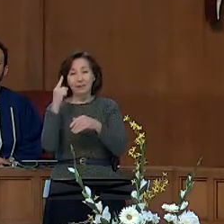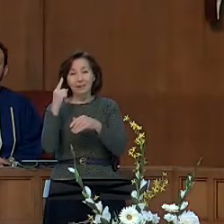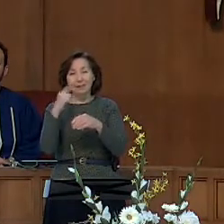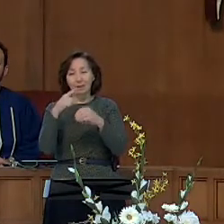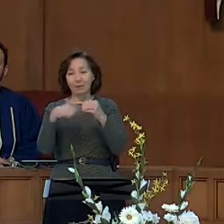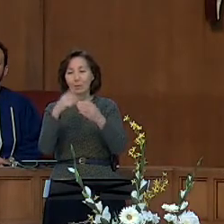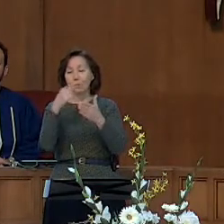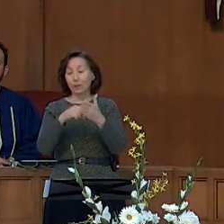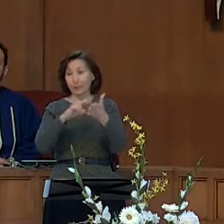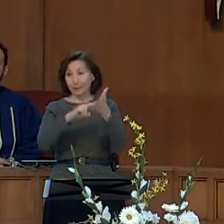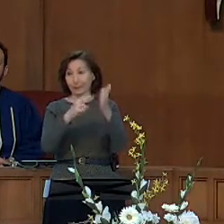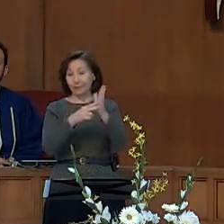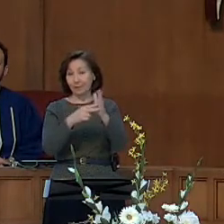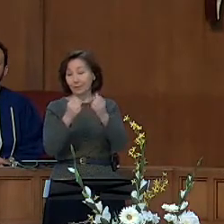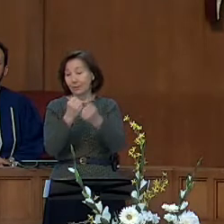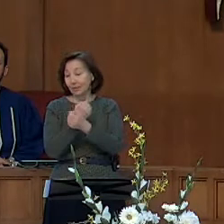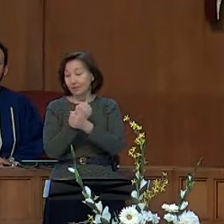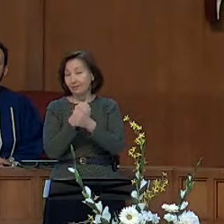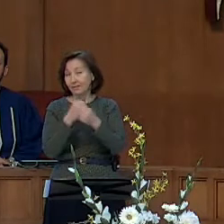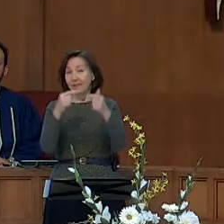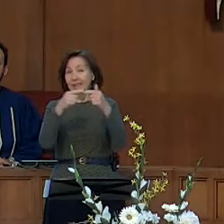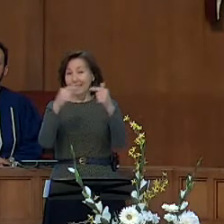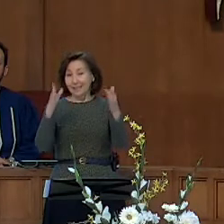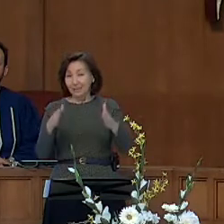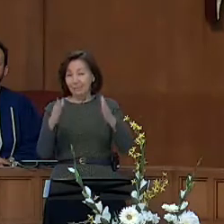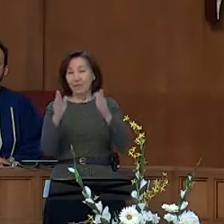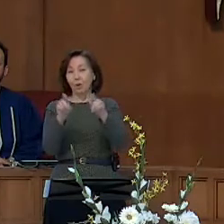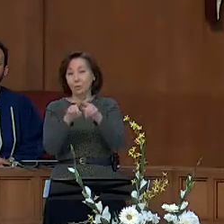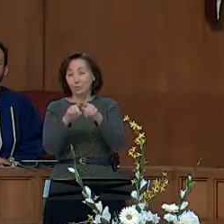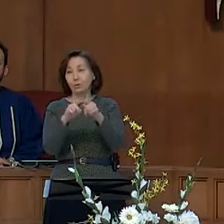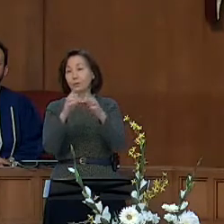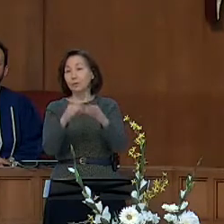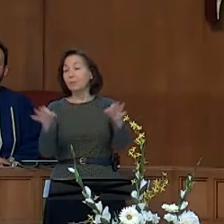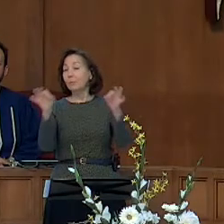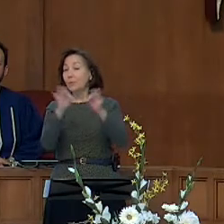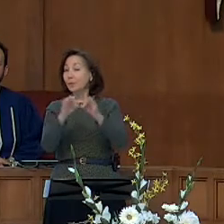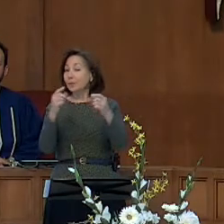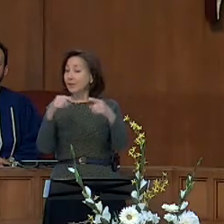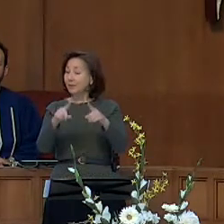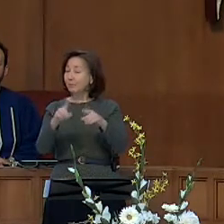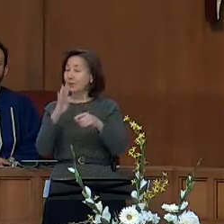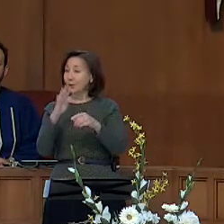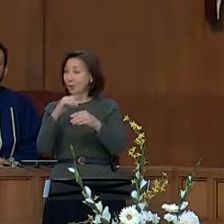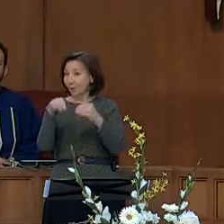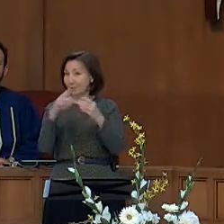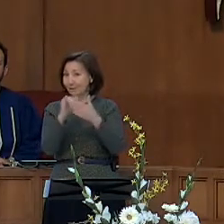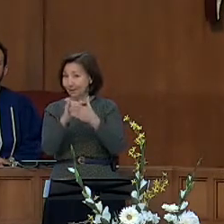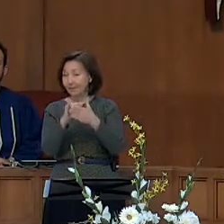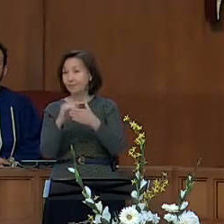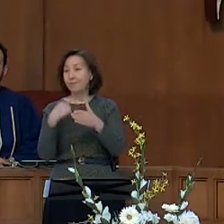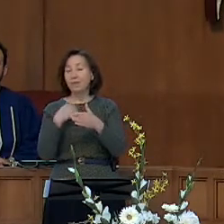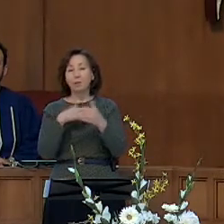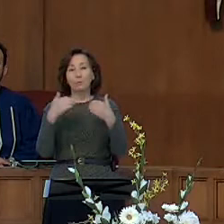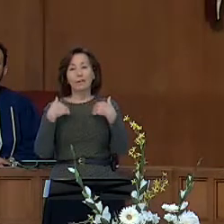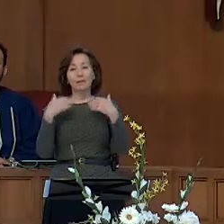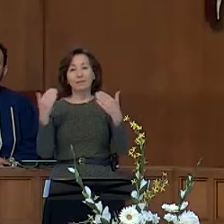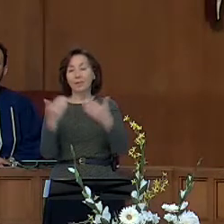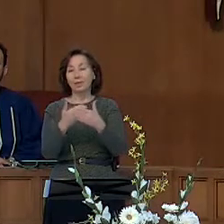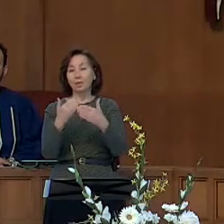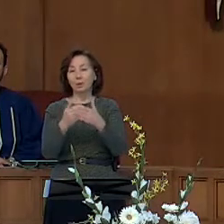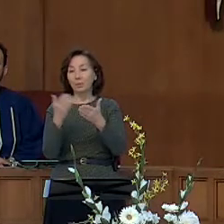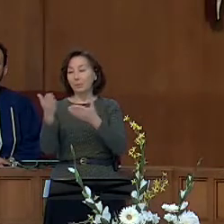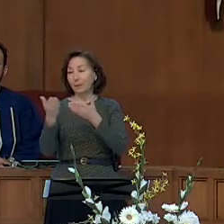love. Even our enemy. Even our enemy. It's going to be important as we talk love during this time. Also, we got a brand new